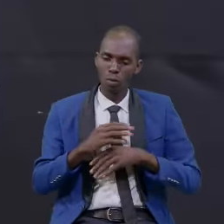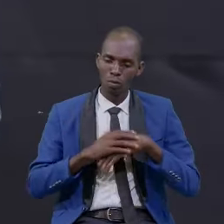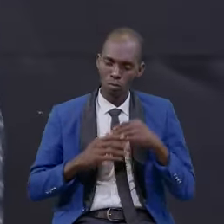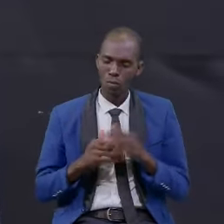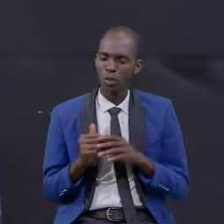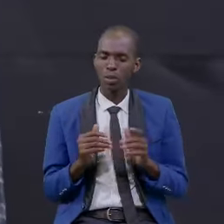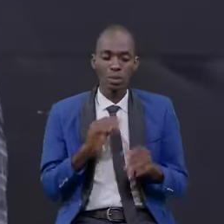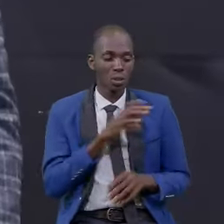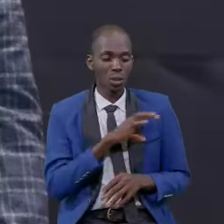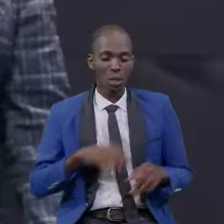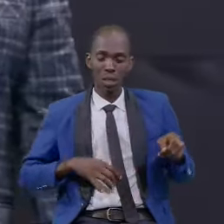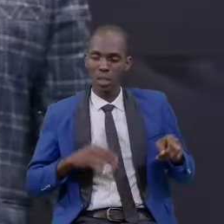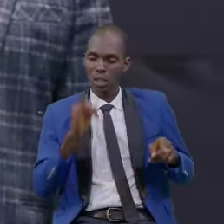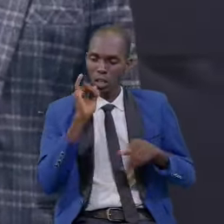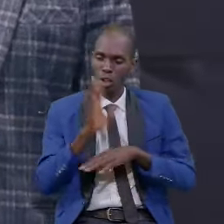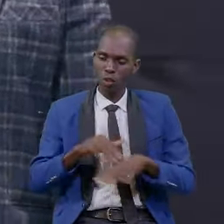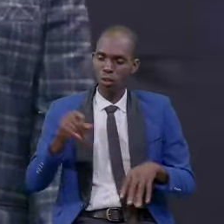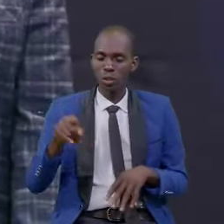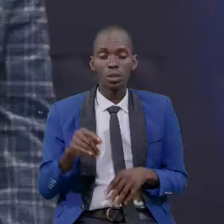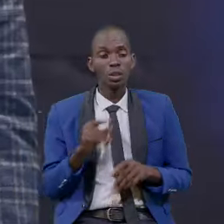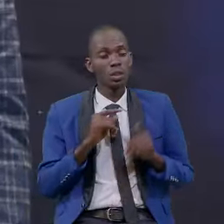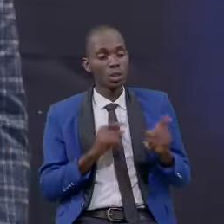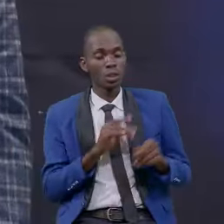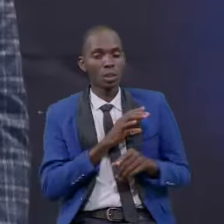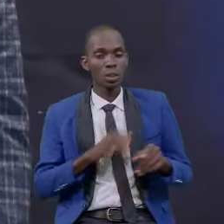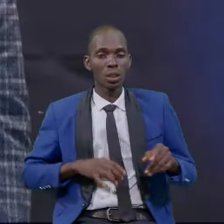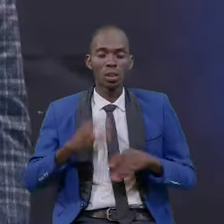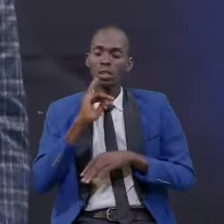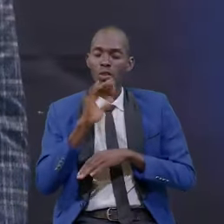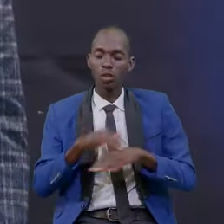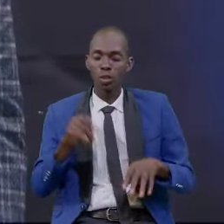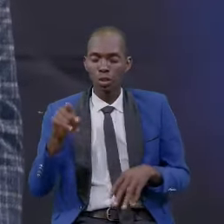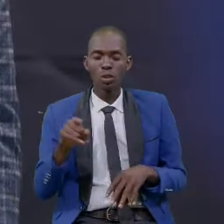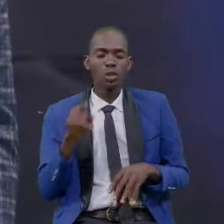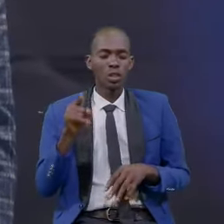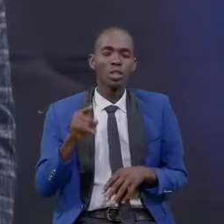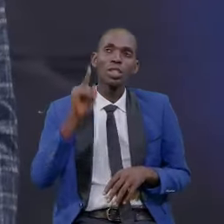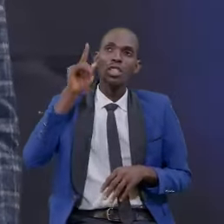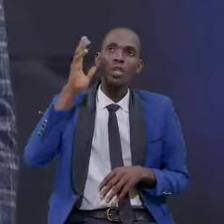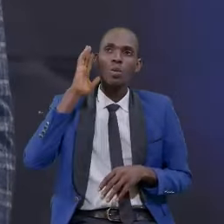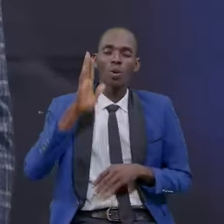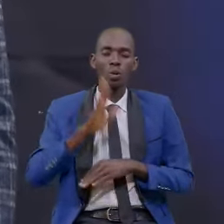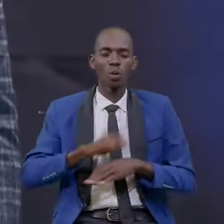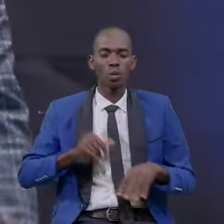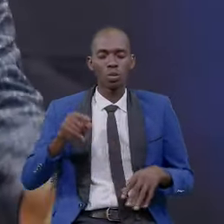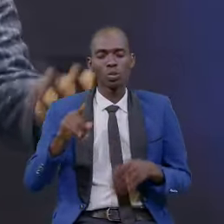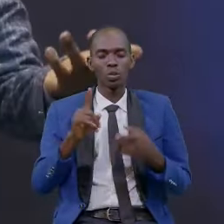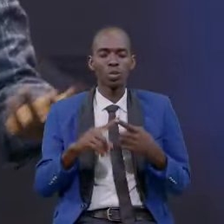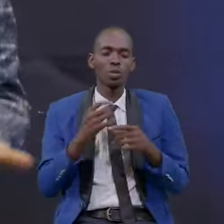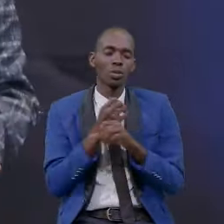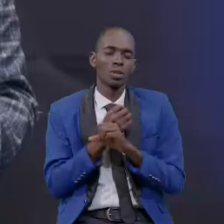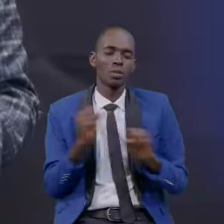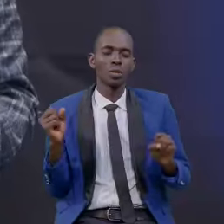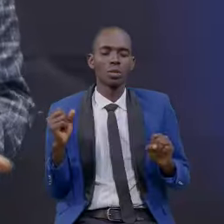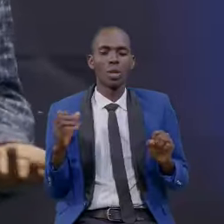tonight. He'll call you to salvation. And when he calls your name, you raise up that hand and say, yes,